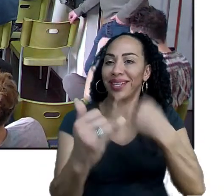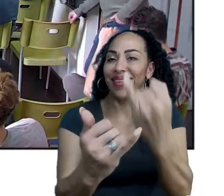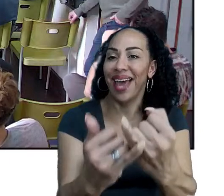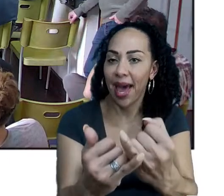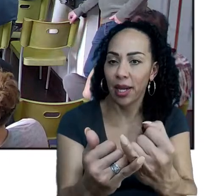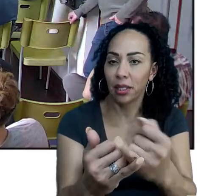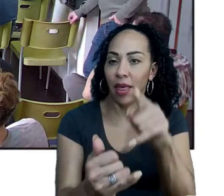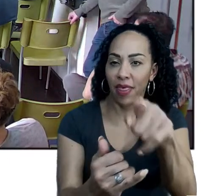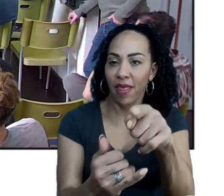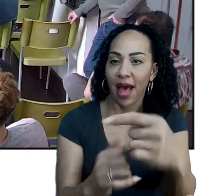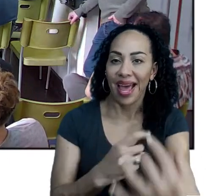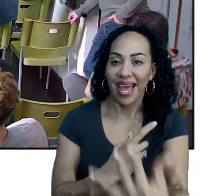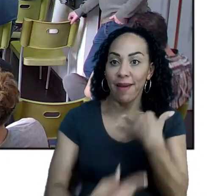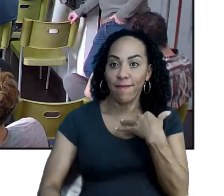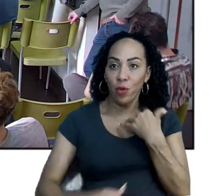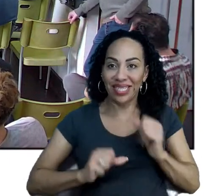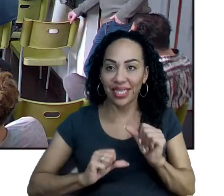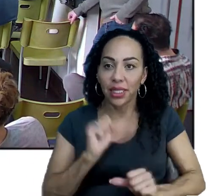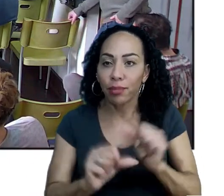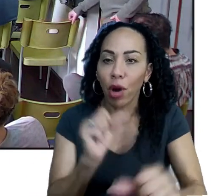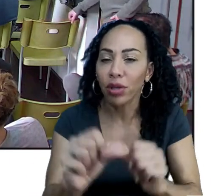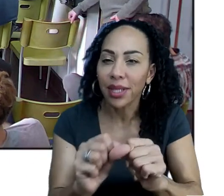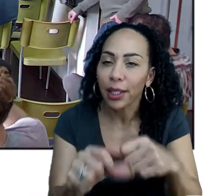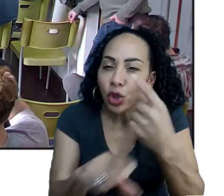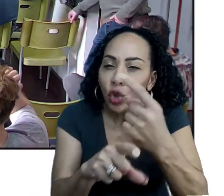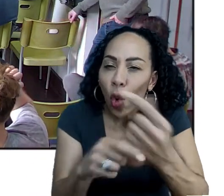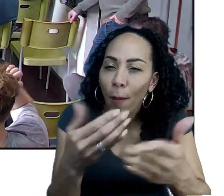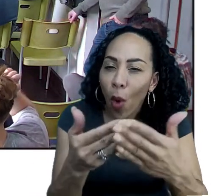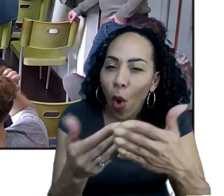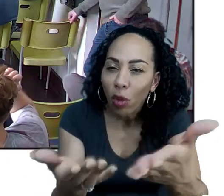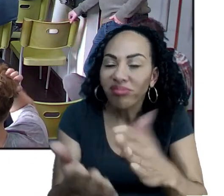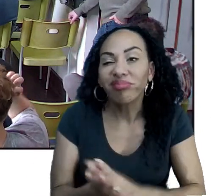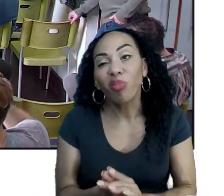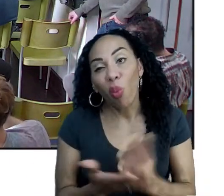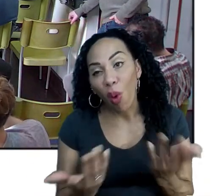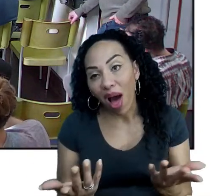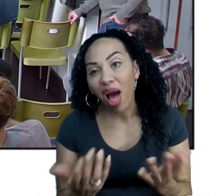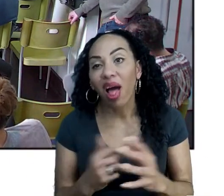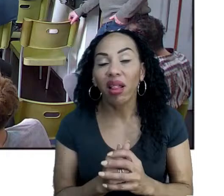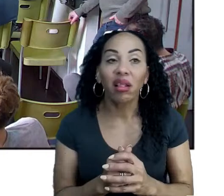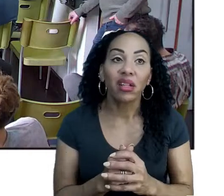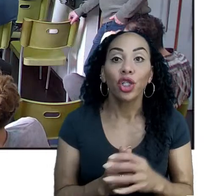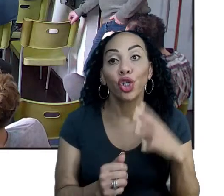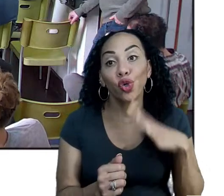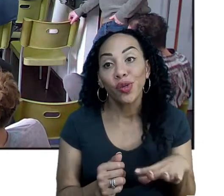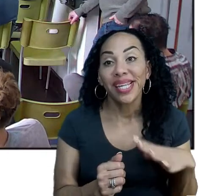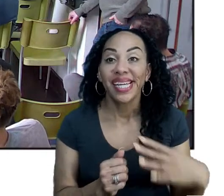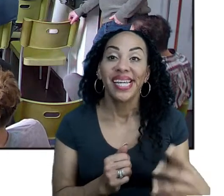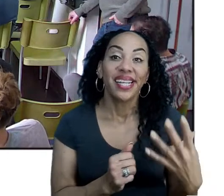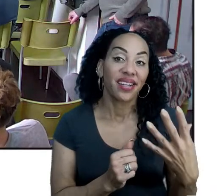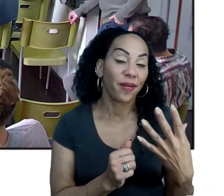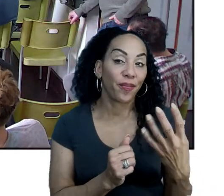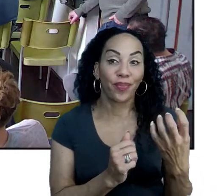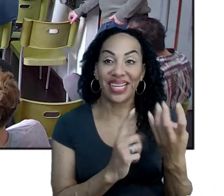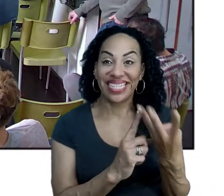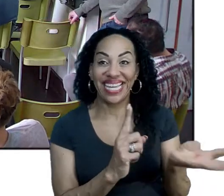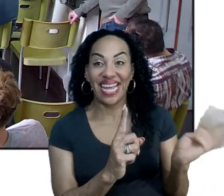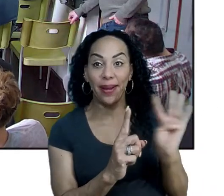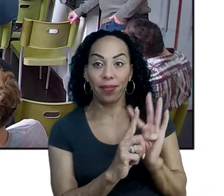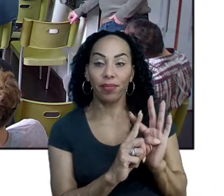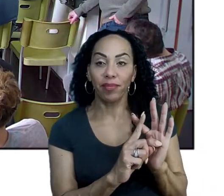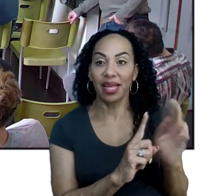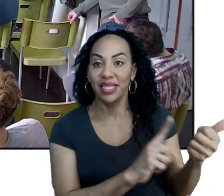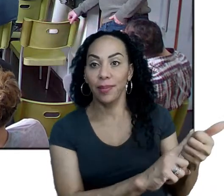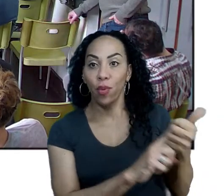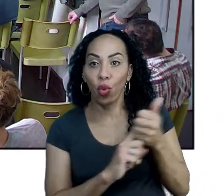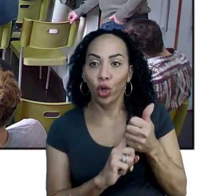I think having a team behind it that had, for example, created a visual brand for something, and